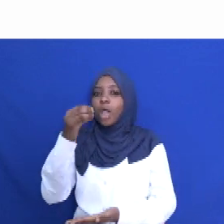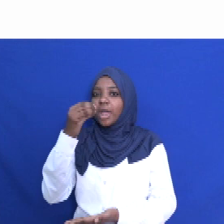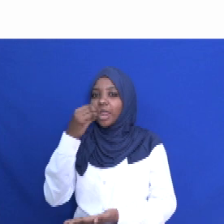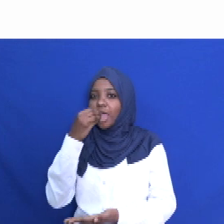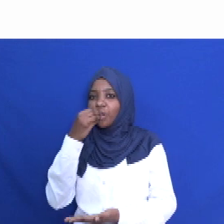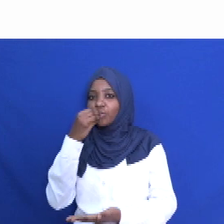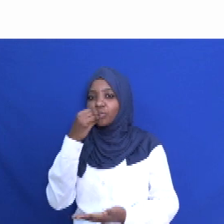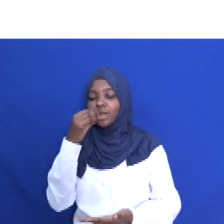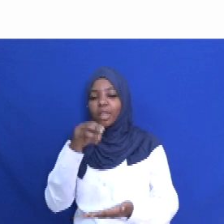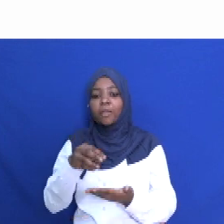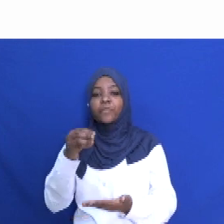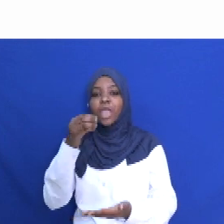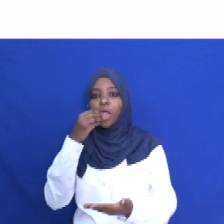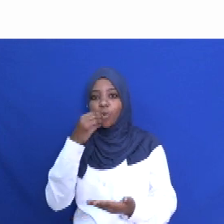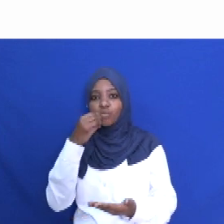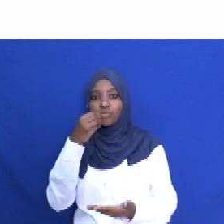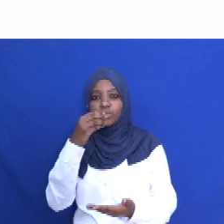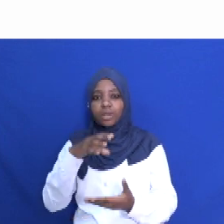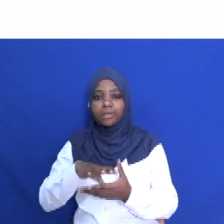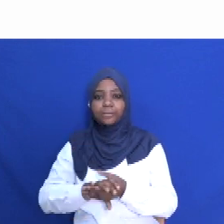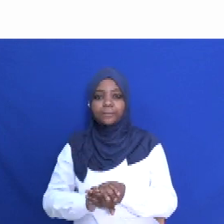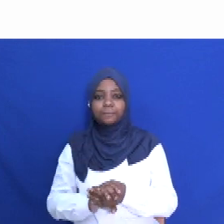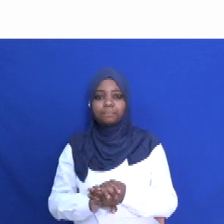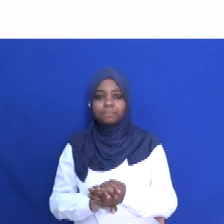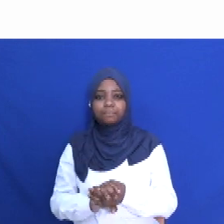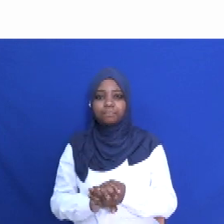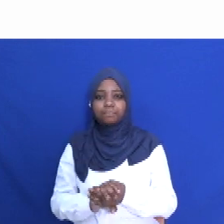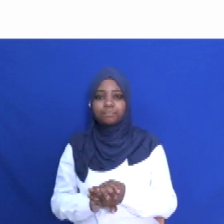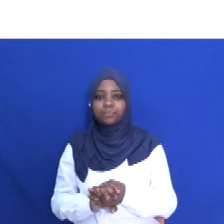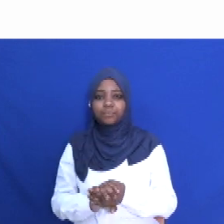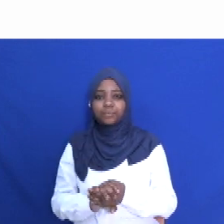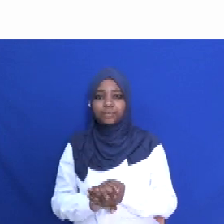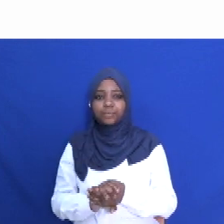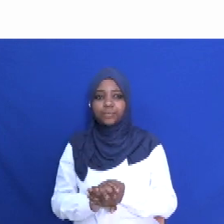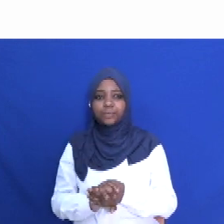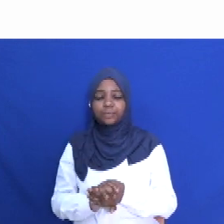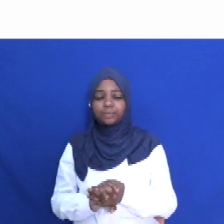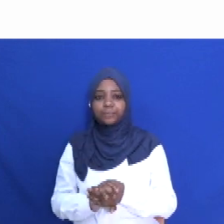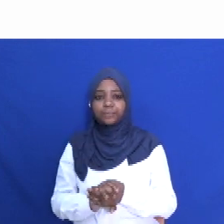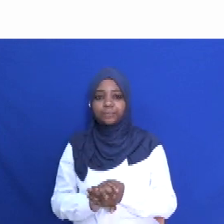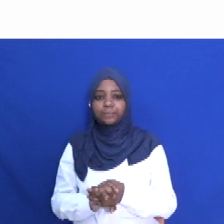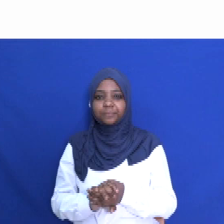of food. Have you eaten anything today?